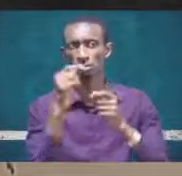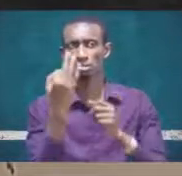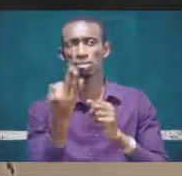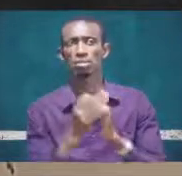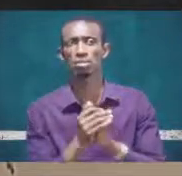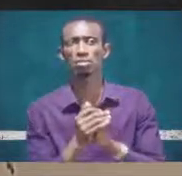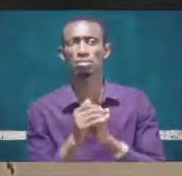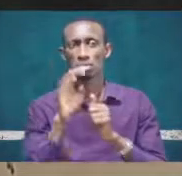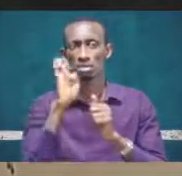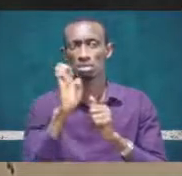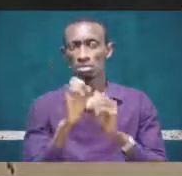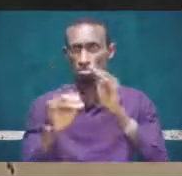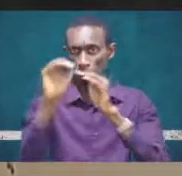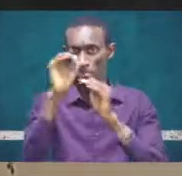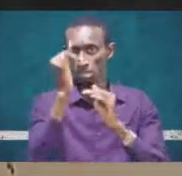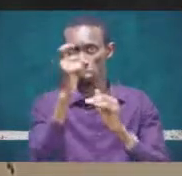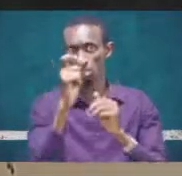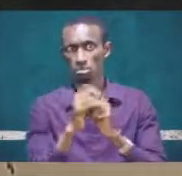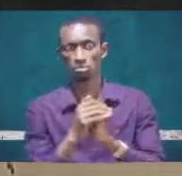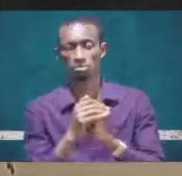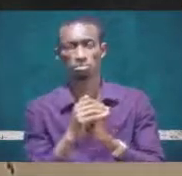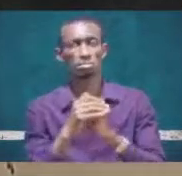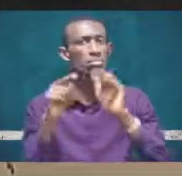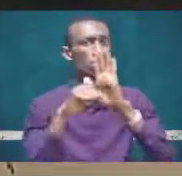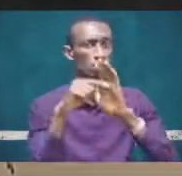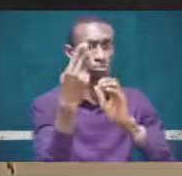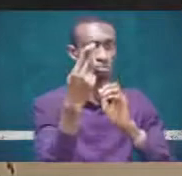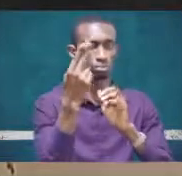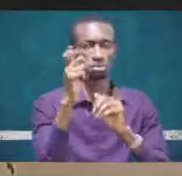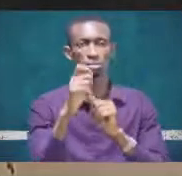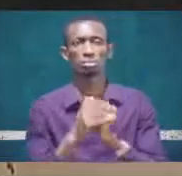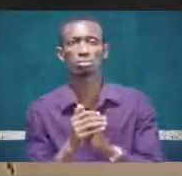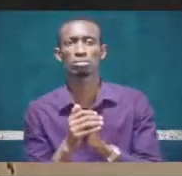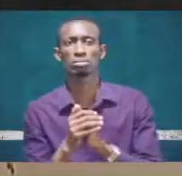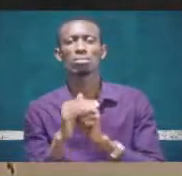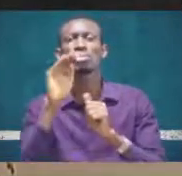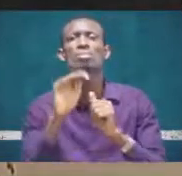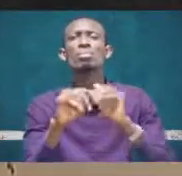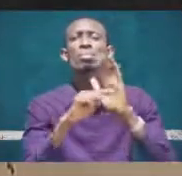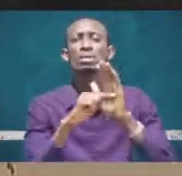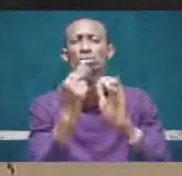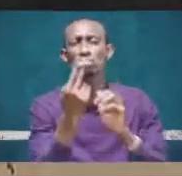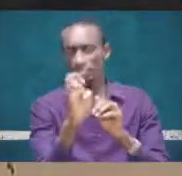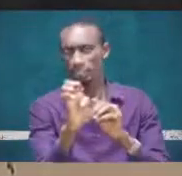2 ix, then minus e power negative 3 ix.